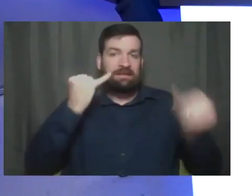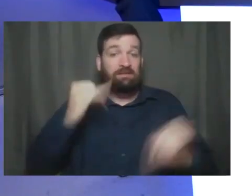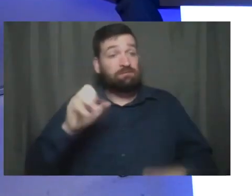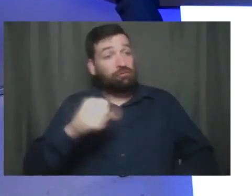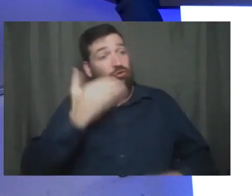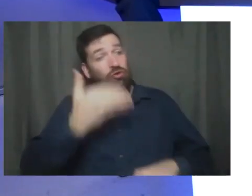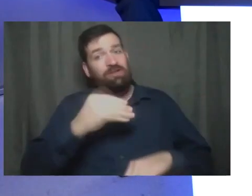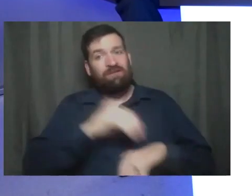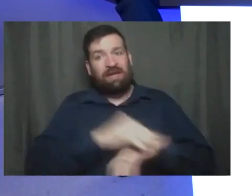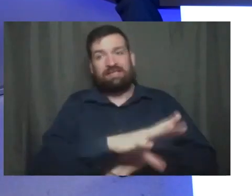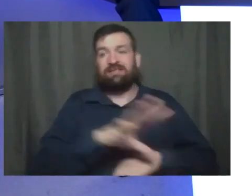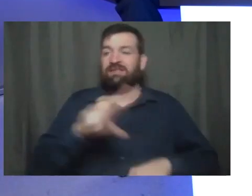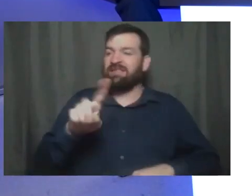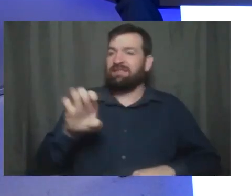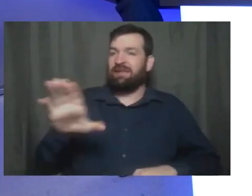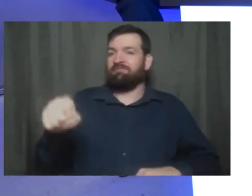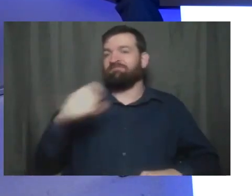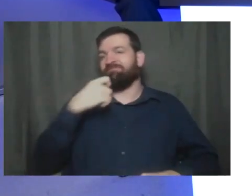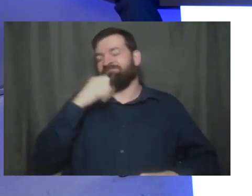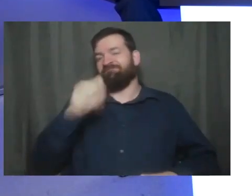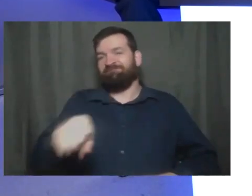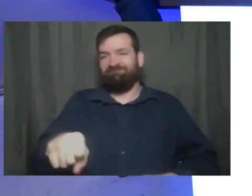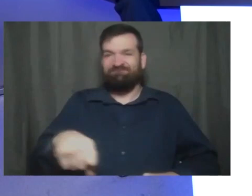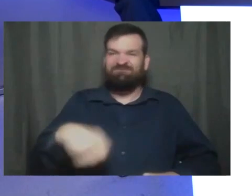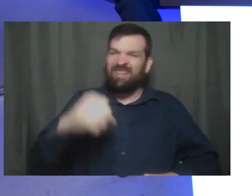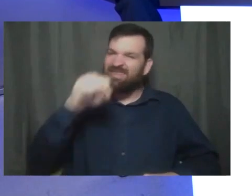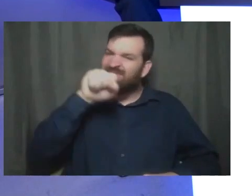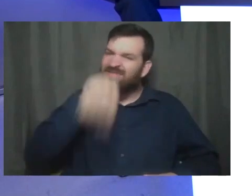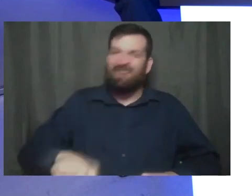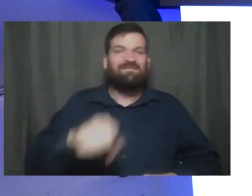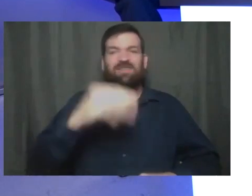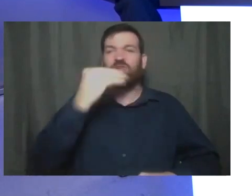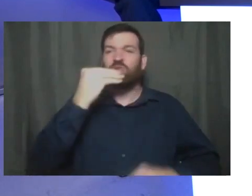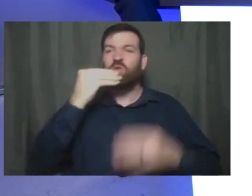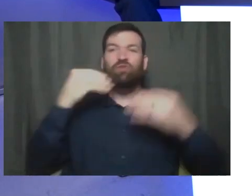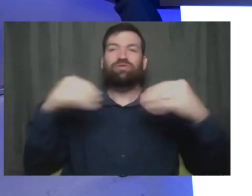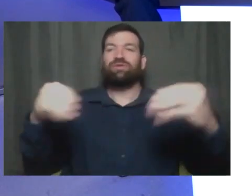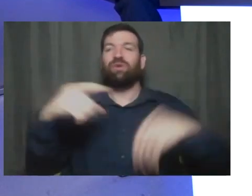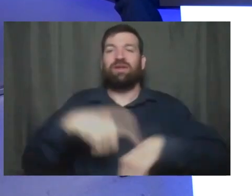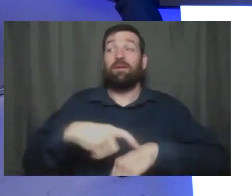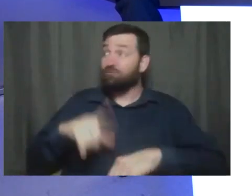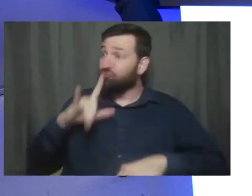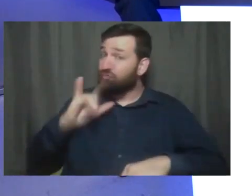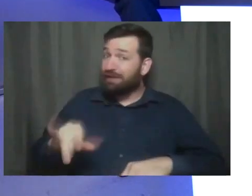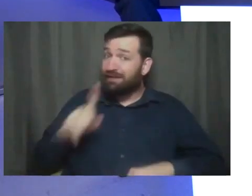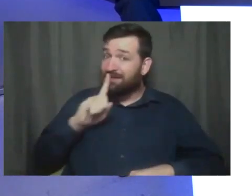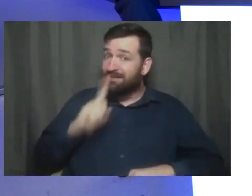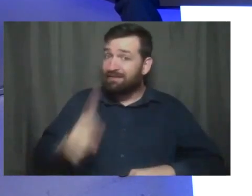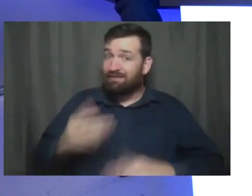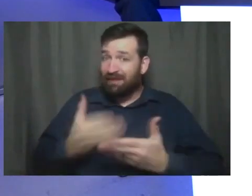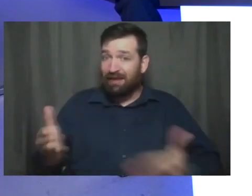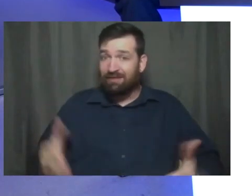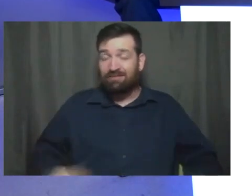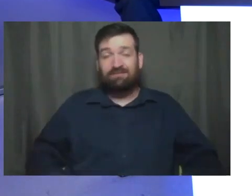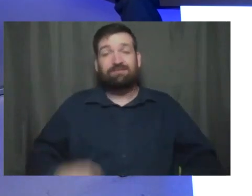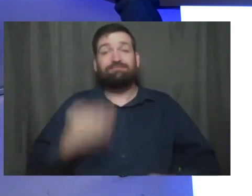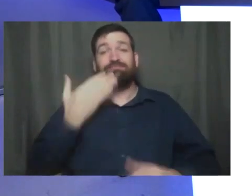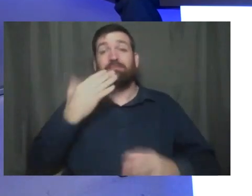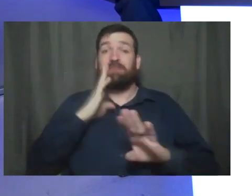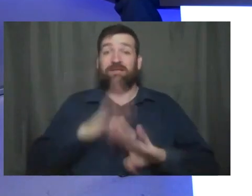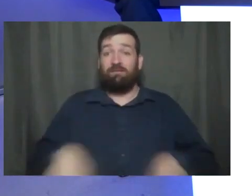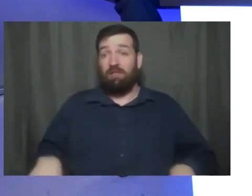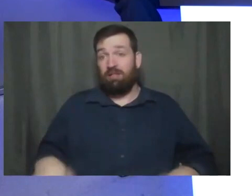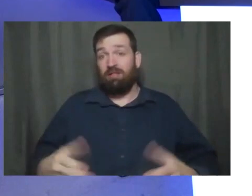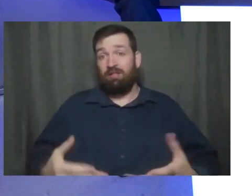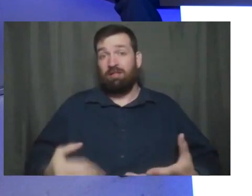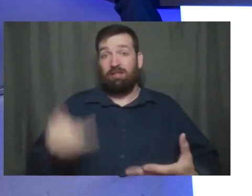she says, I love my grocery store time too. See, it's a real thing. It is a real thing. Very peaceful and a good, if you time it right, they've got